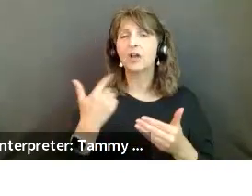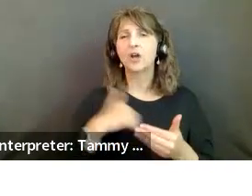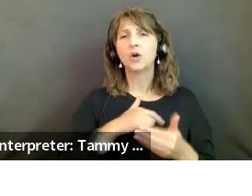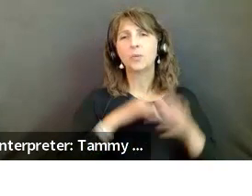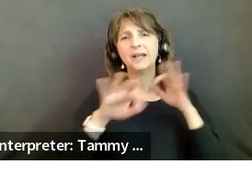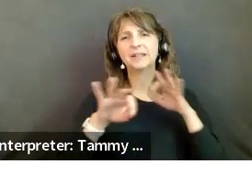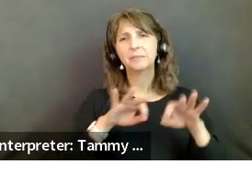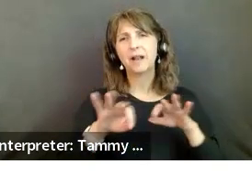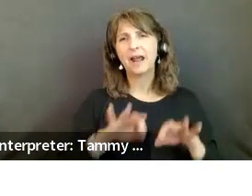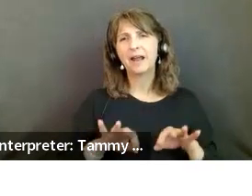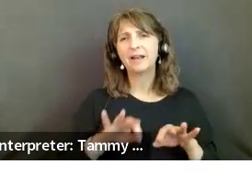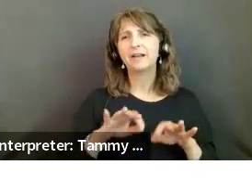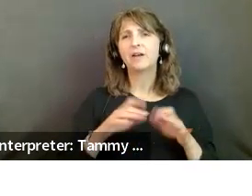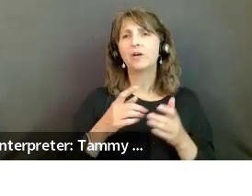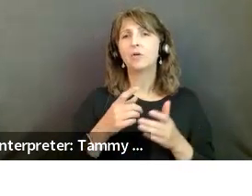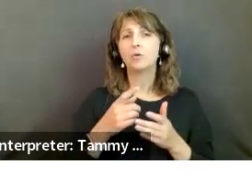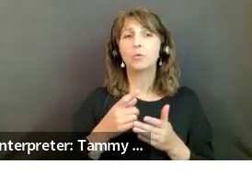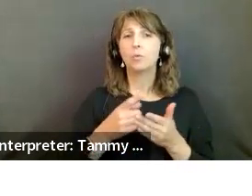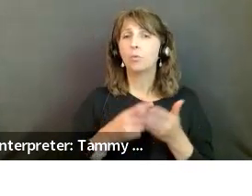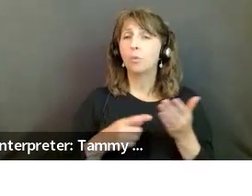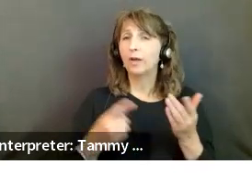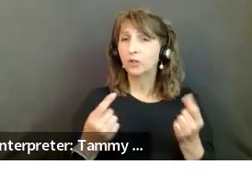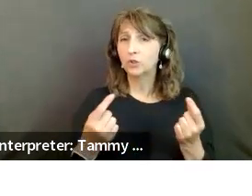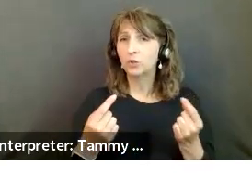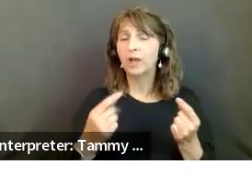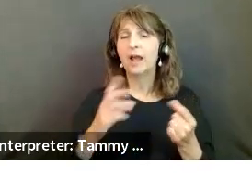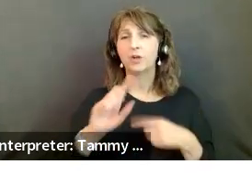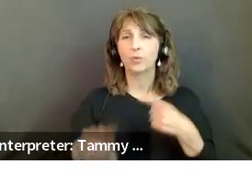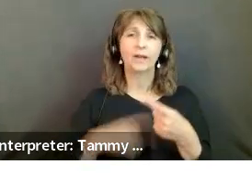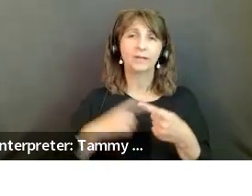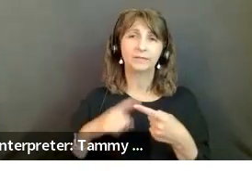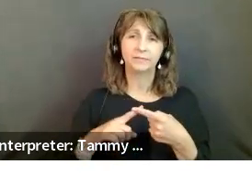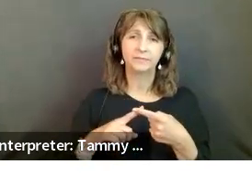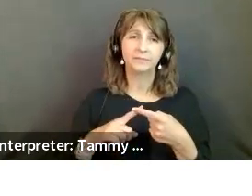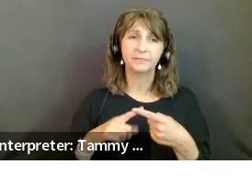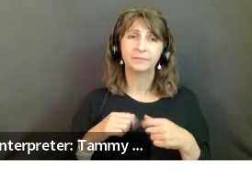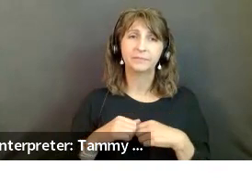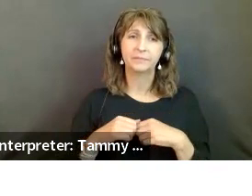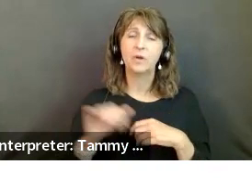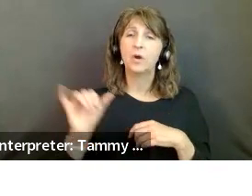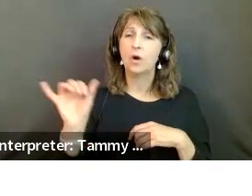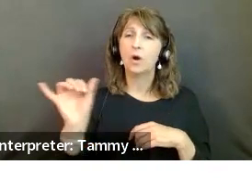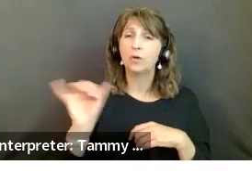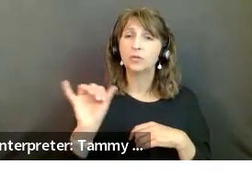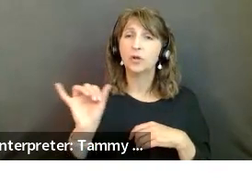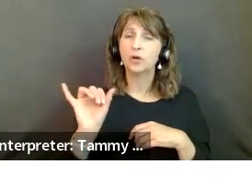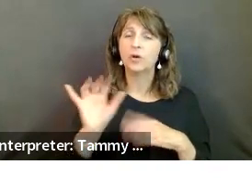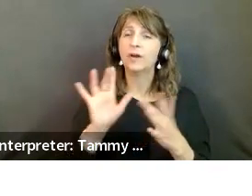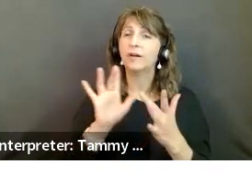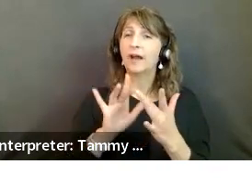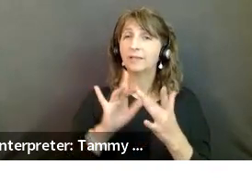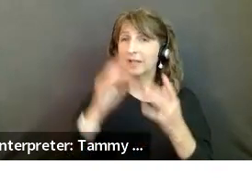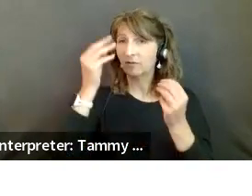just tell you what to do and at what time. So and we also have like all of the contact